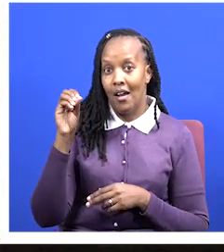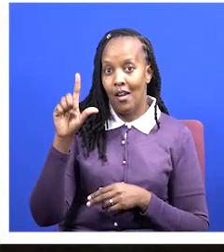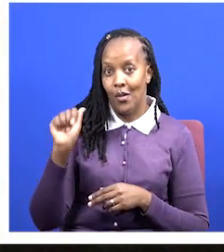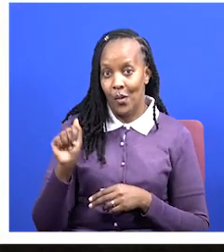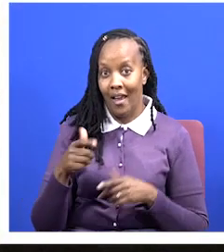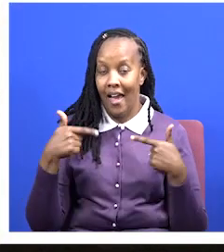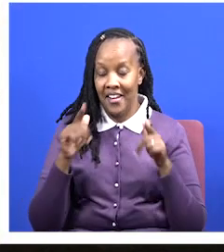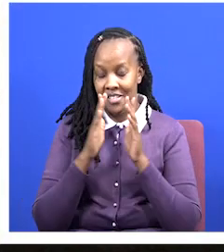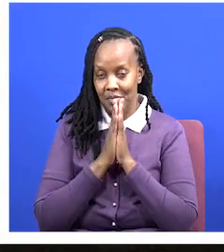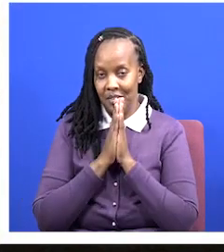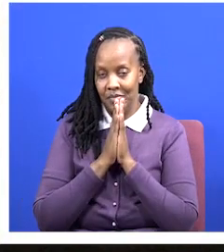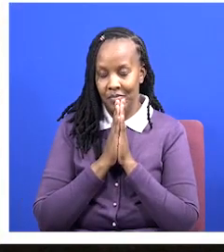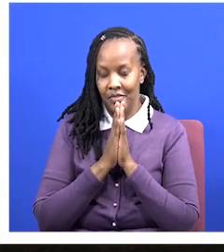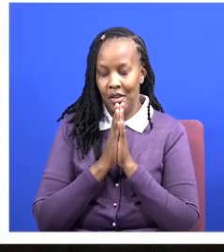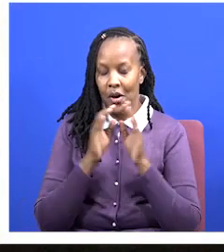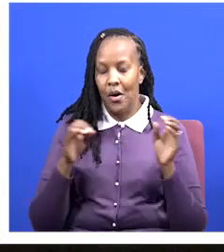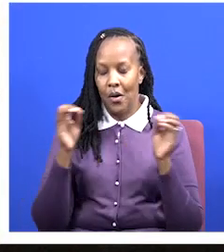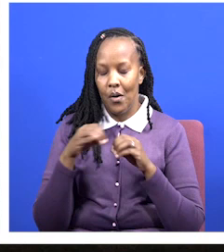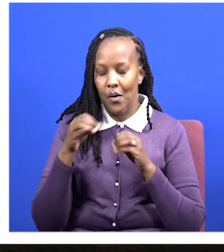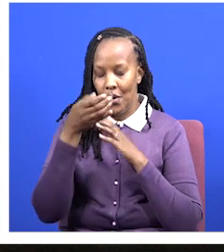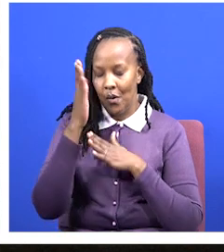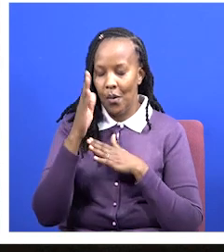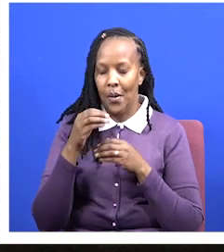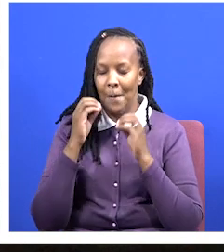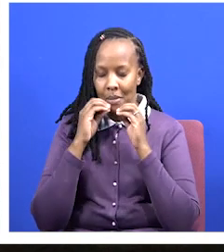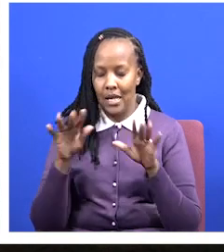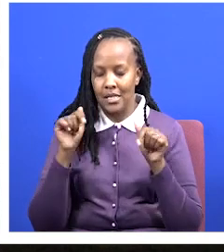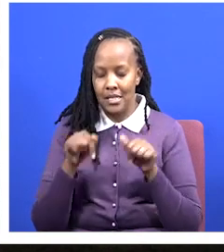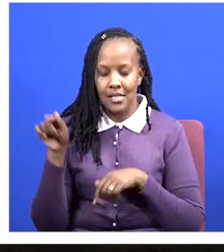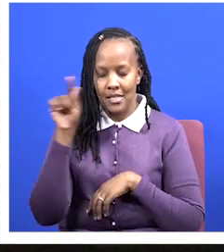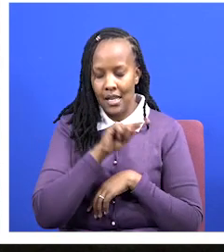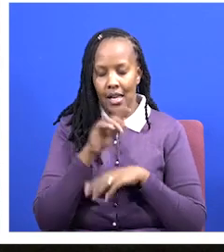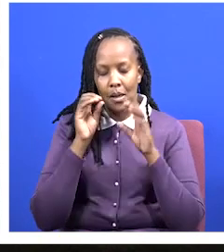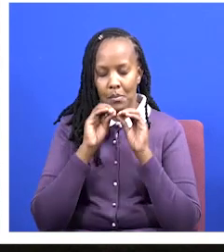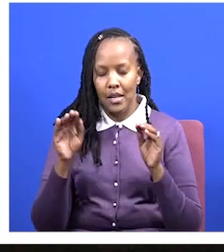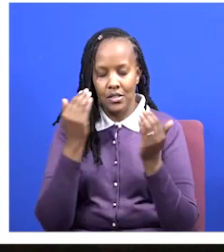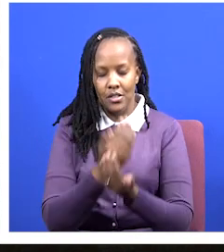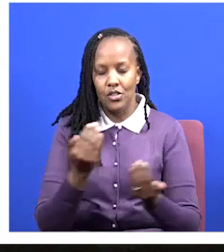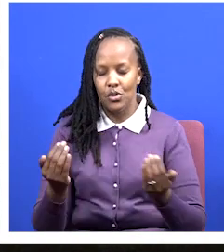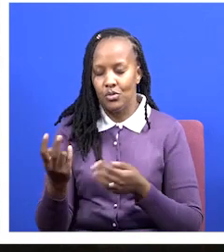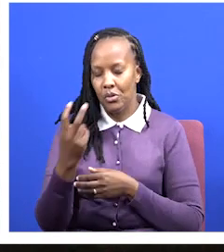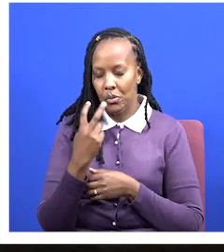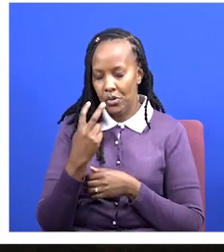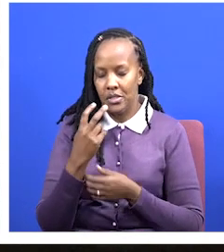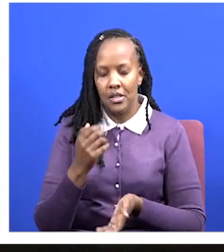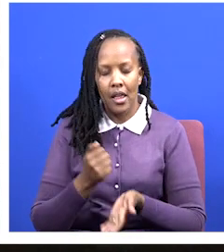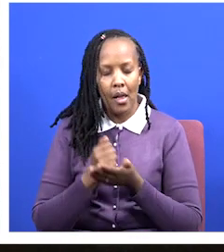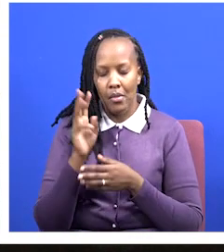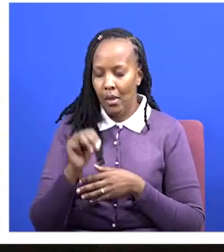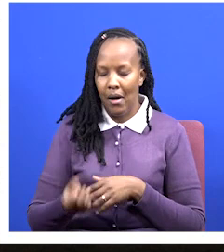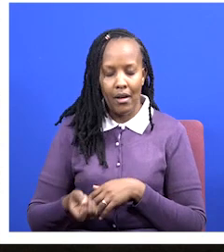is Adora Kioli. Let's bow our heads for a word of prayer. Oh God, bless us this day. Bless the children watching